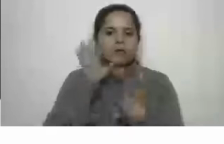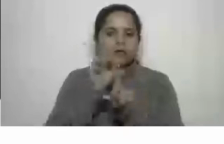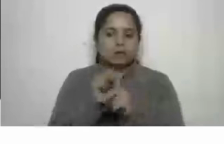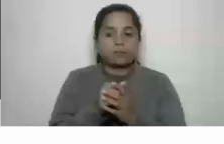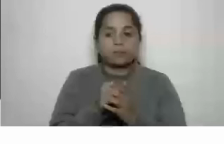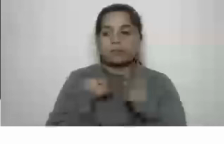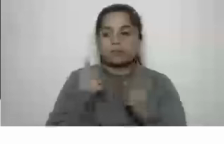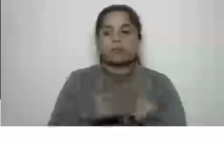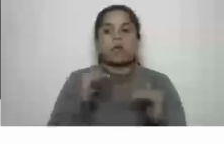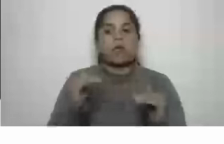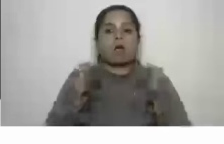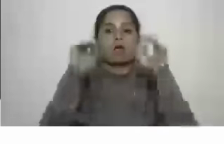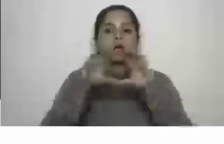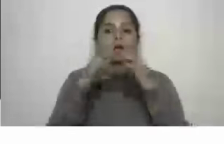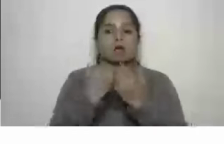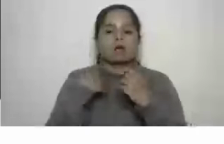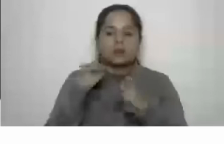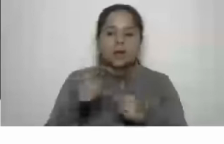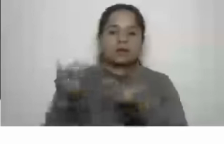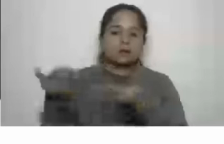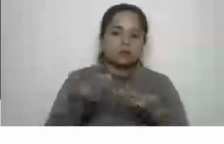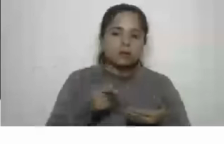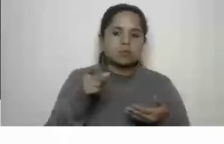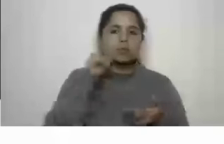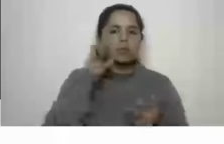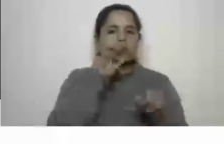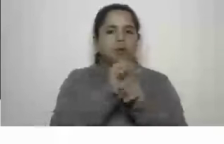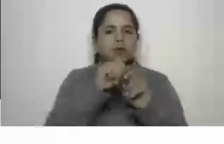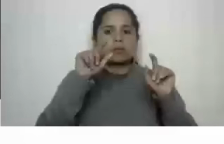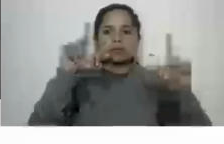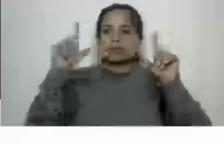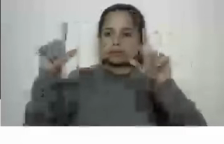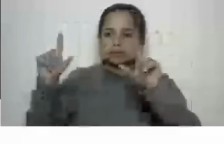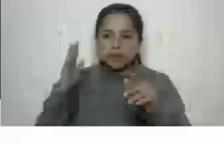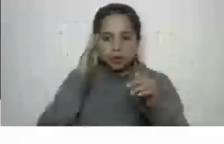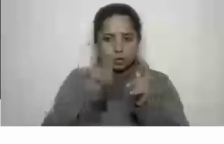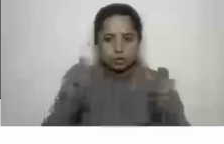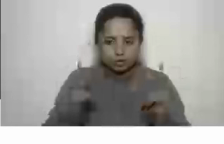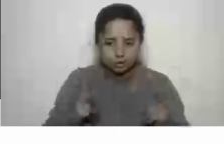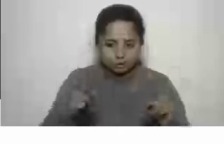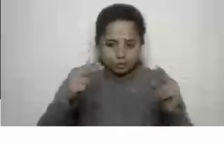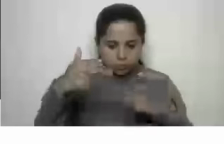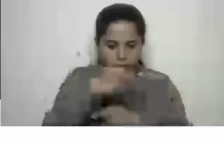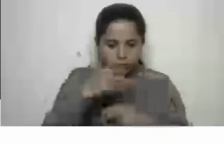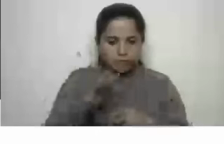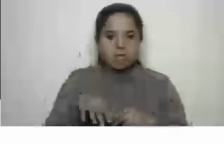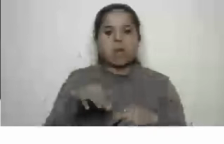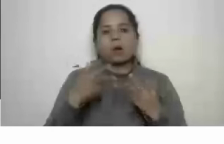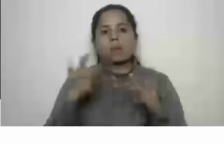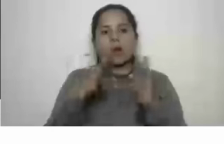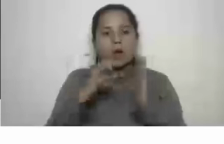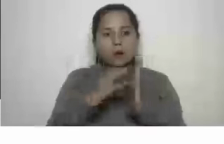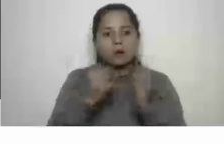move to higher classes, we can invite them to spot such billboards, newspaper cuttings, TV advertisements,